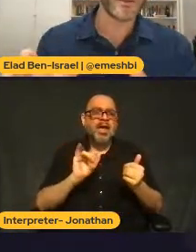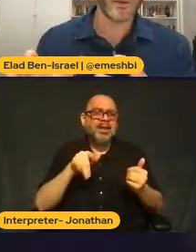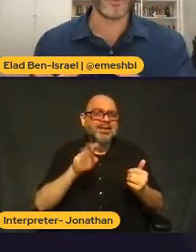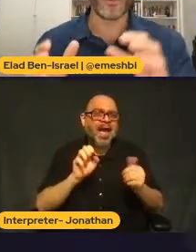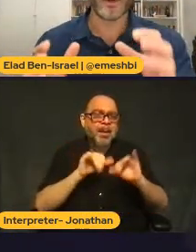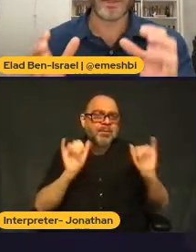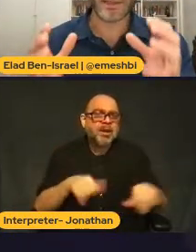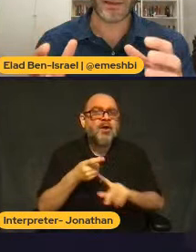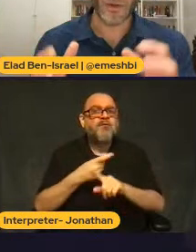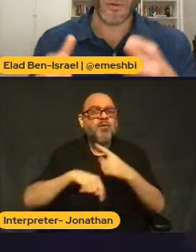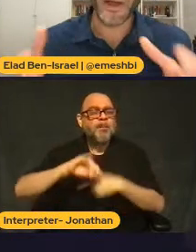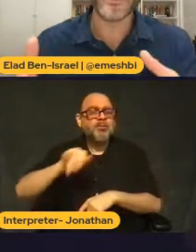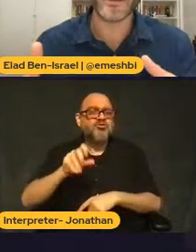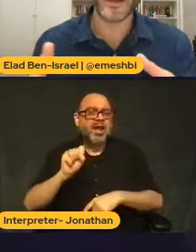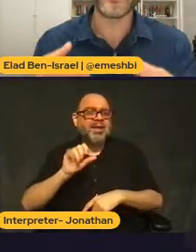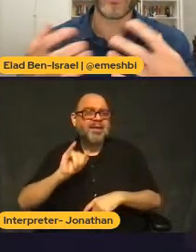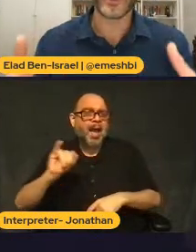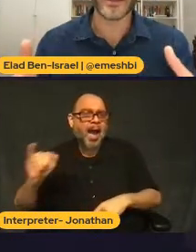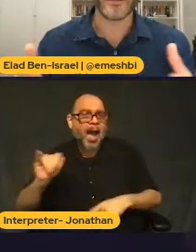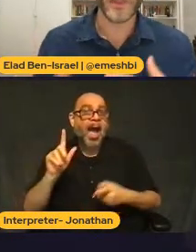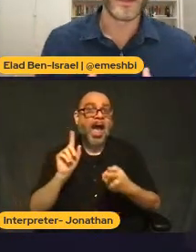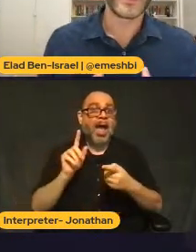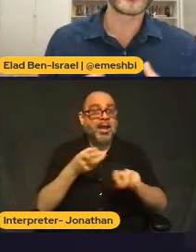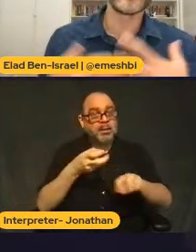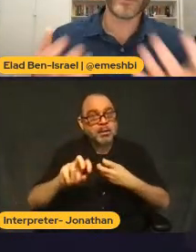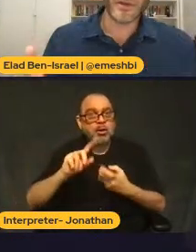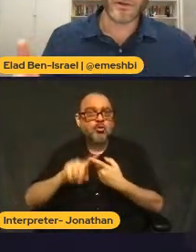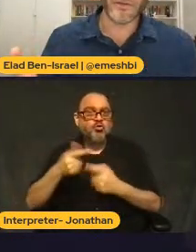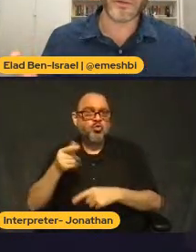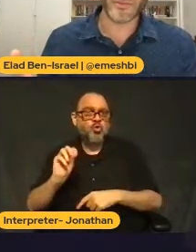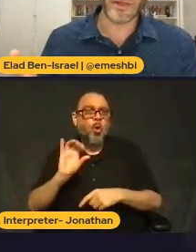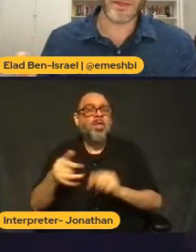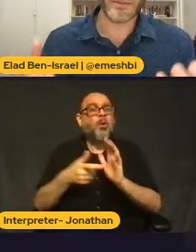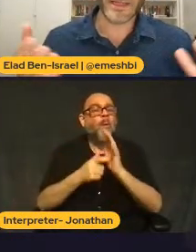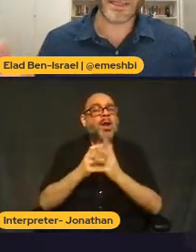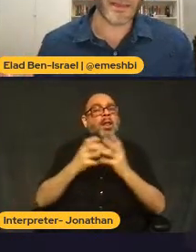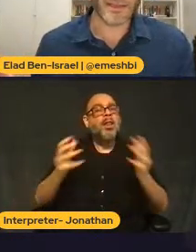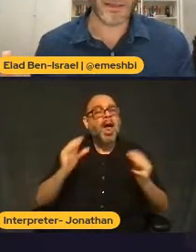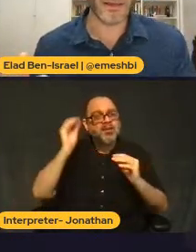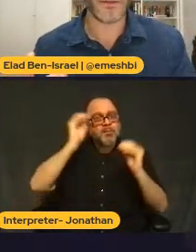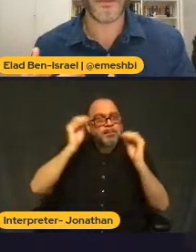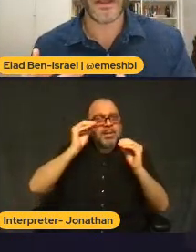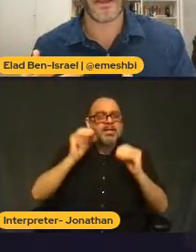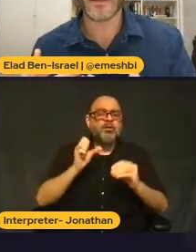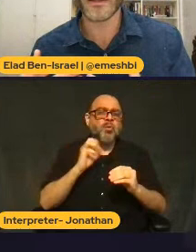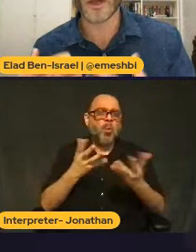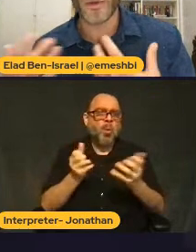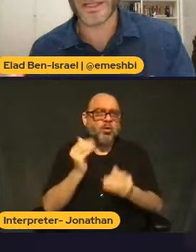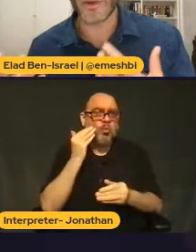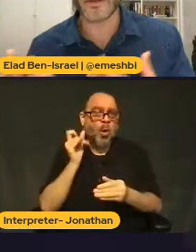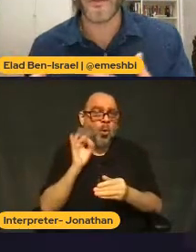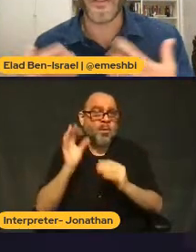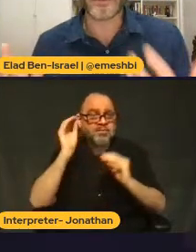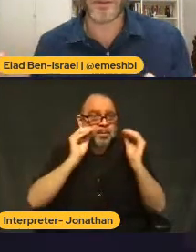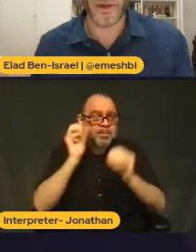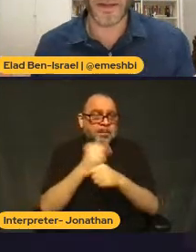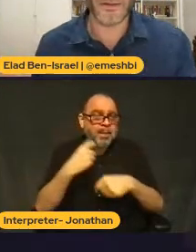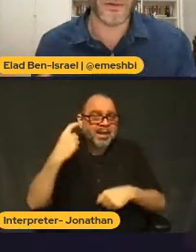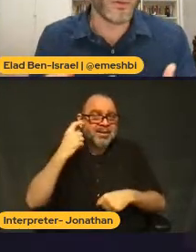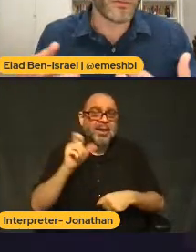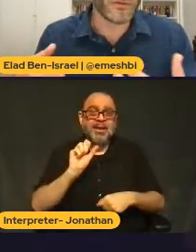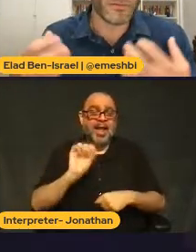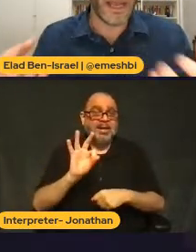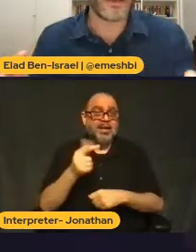JSII to Go required a lot of opinion. And so we want to know if those opinions made sense and if the Go experience feels